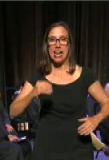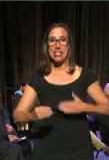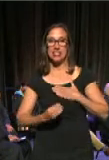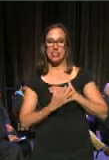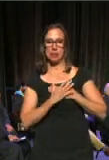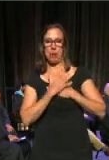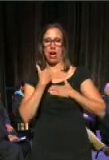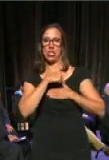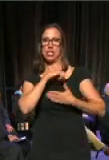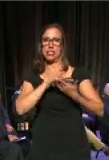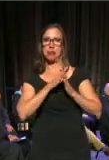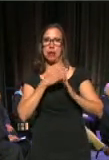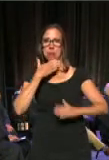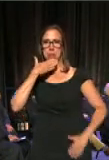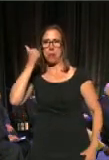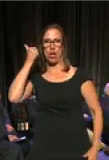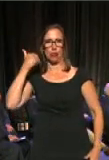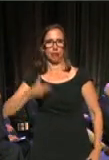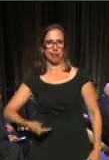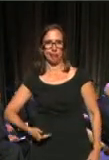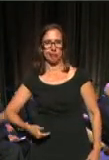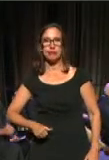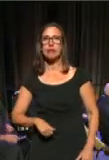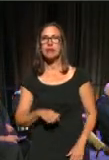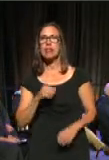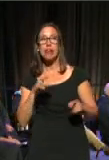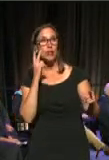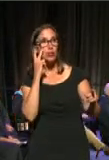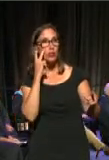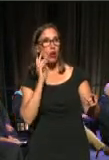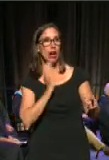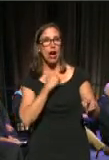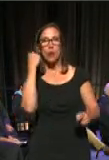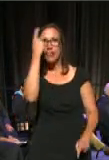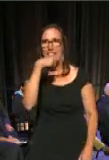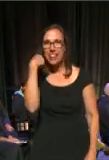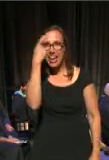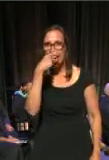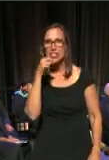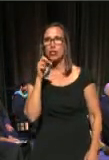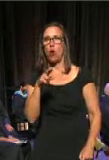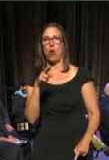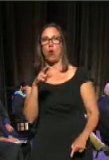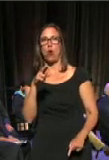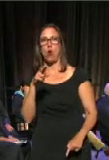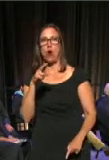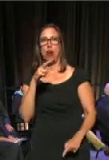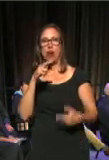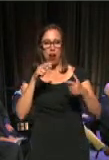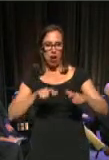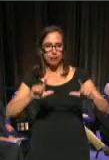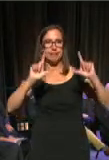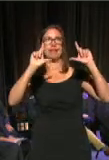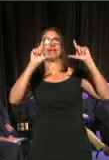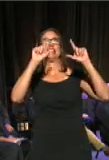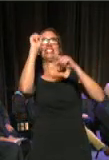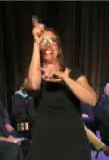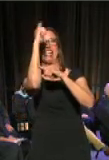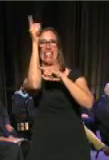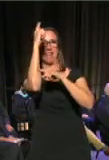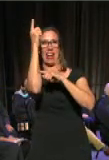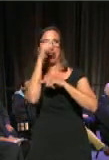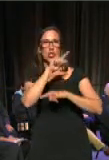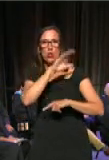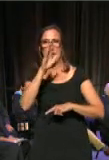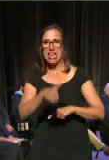better versions of ourselves. Whether you saw our faces or our ceiling fans, you never